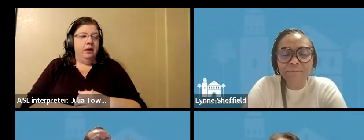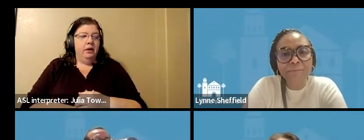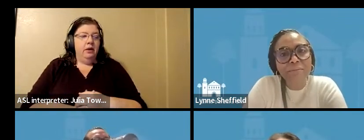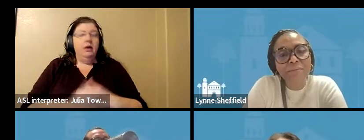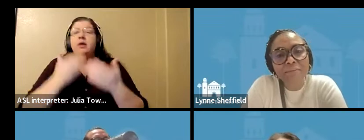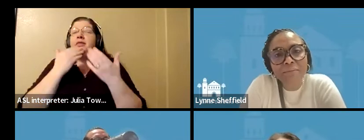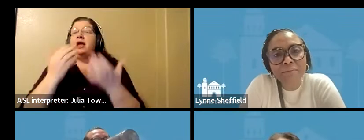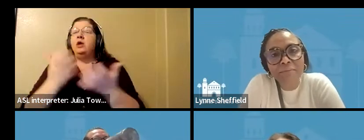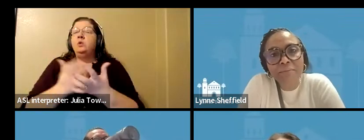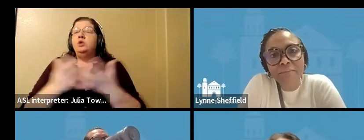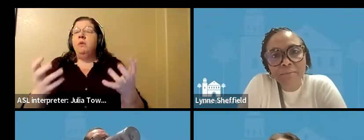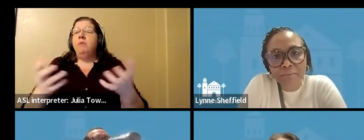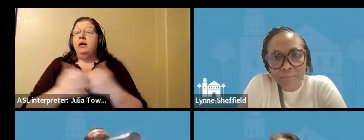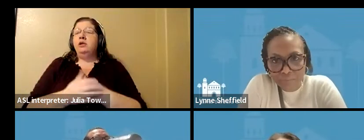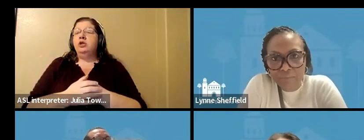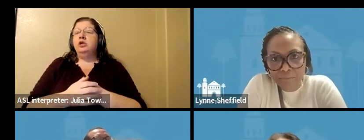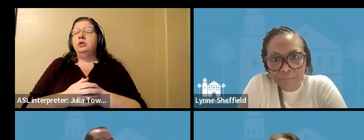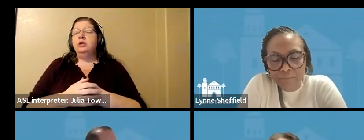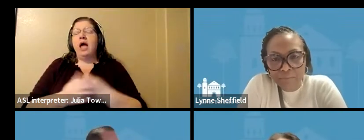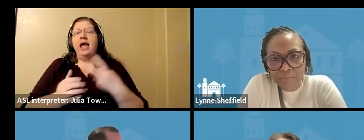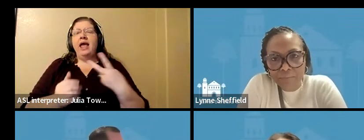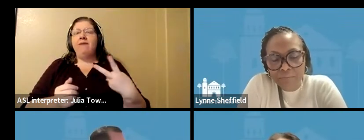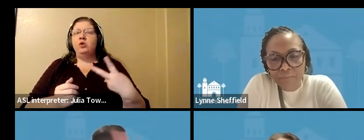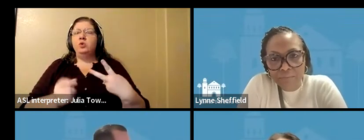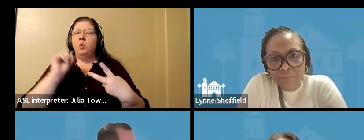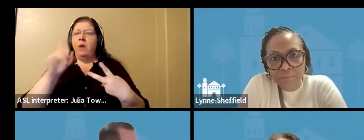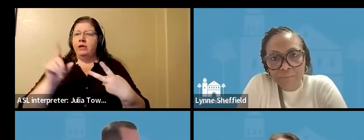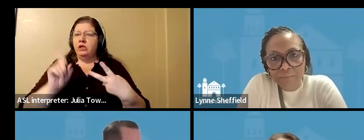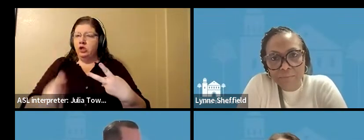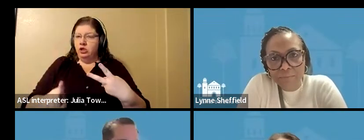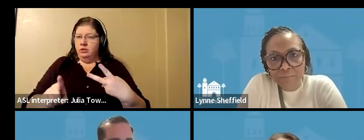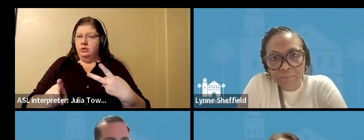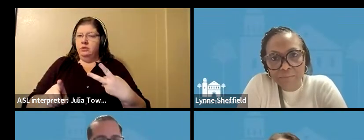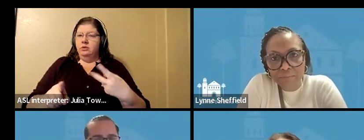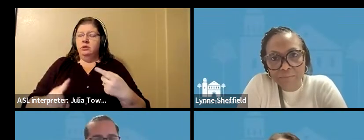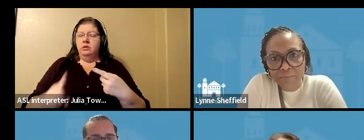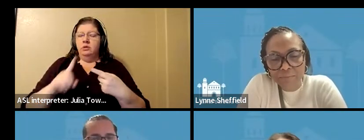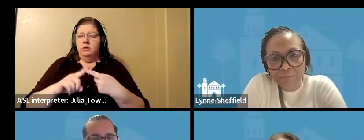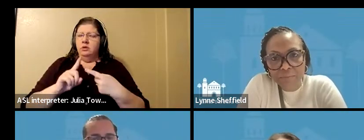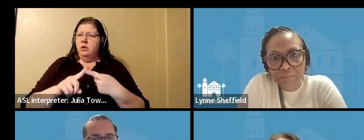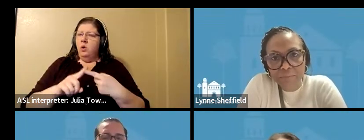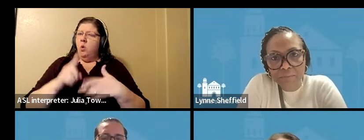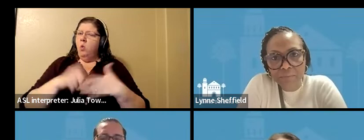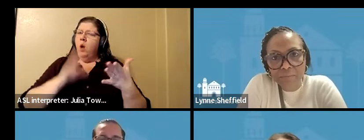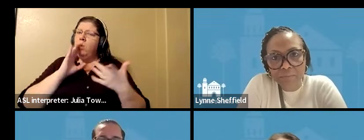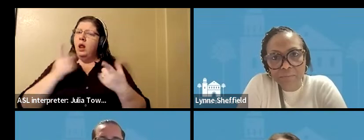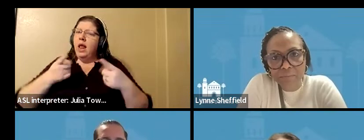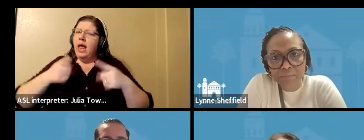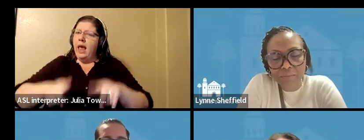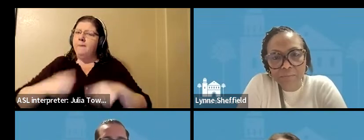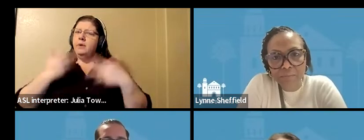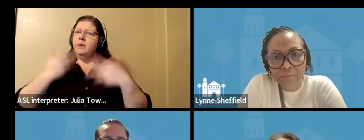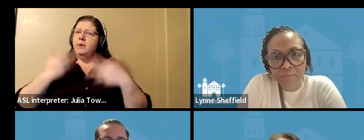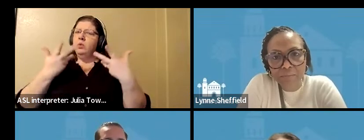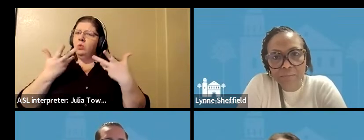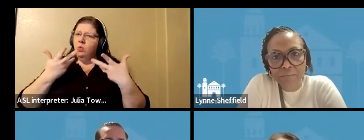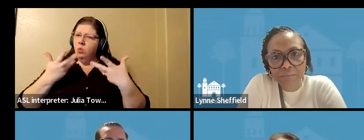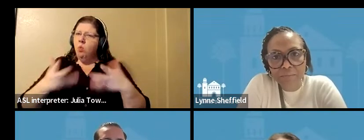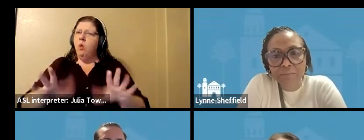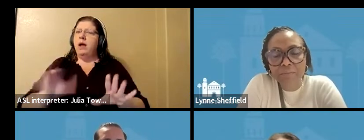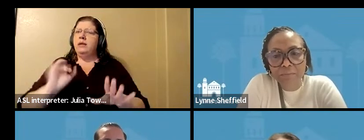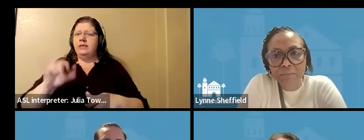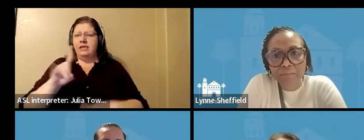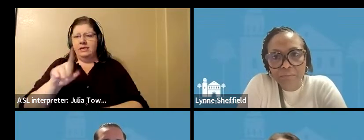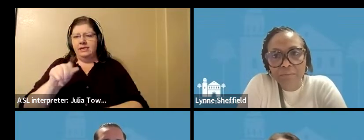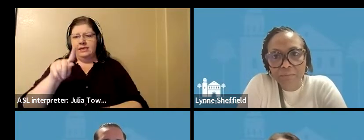So I have two questions. First, what's going to happen once this data is